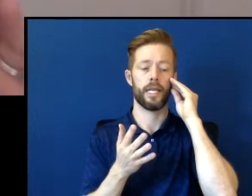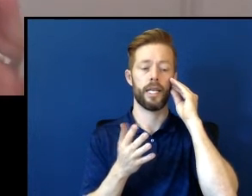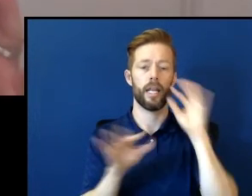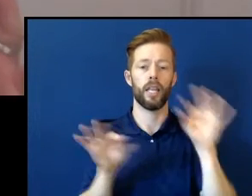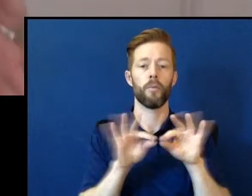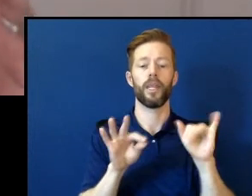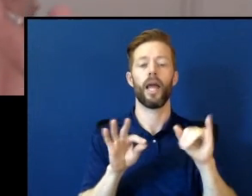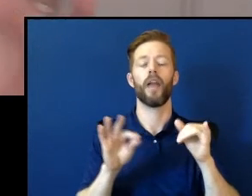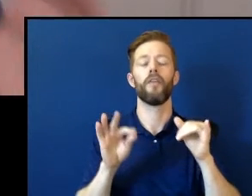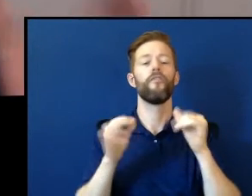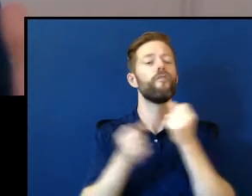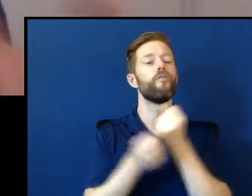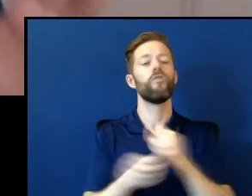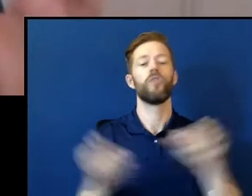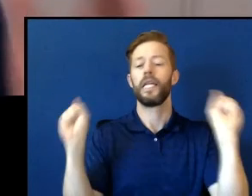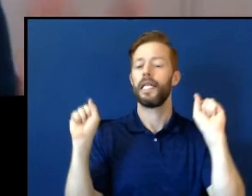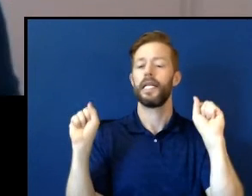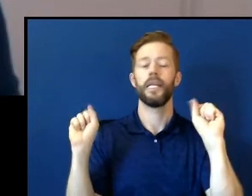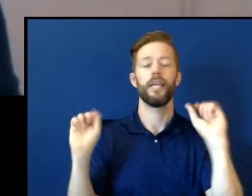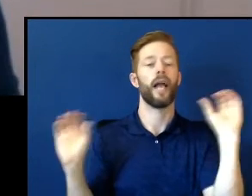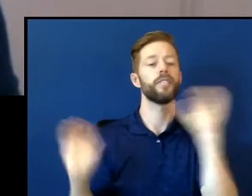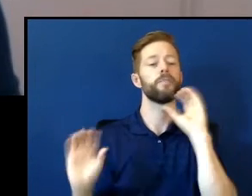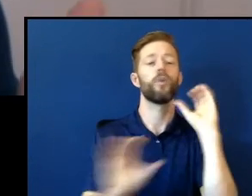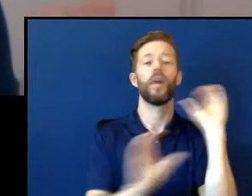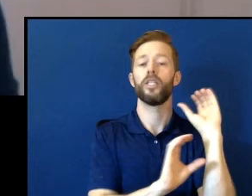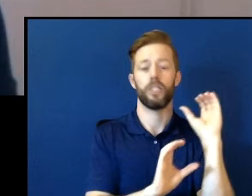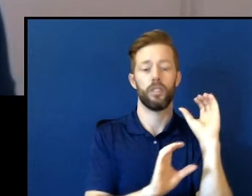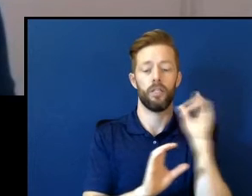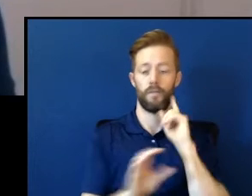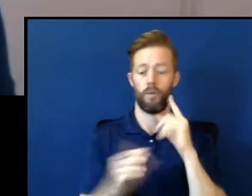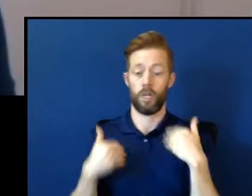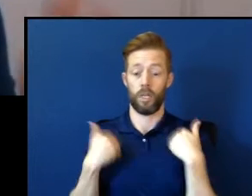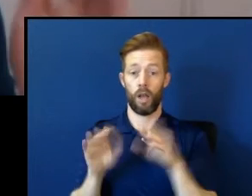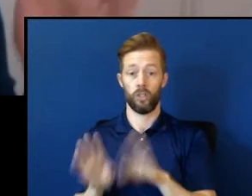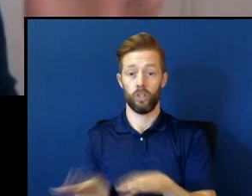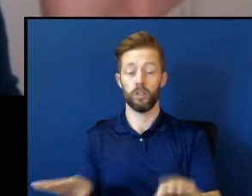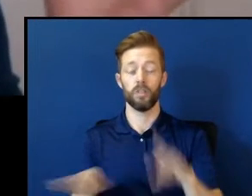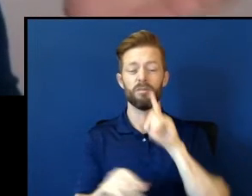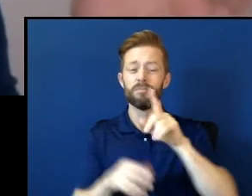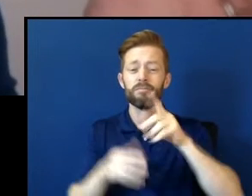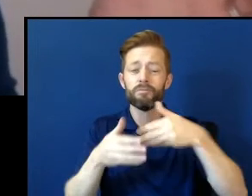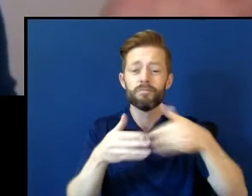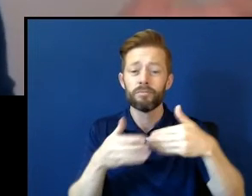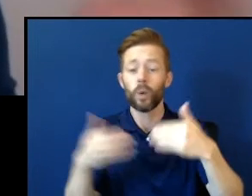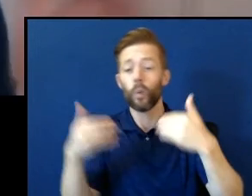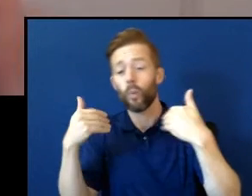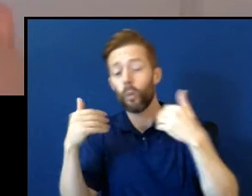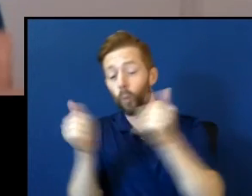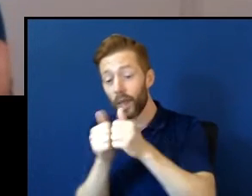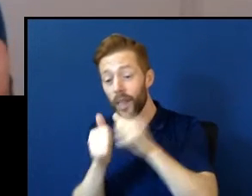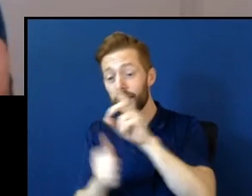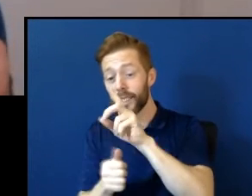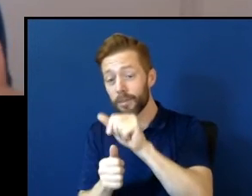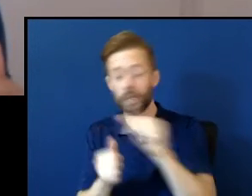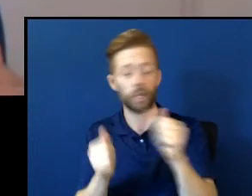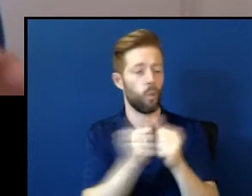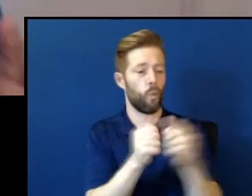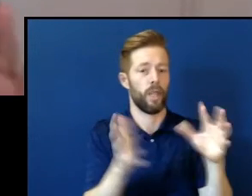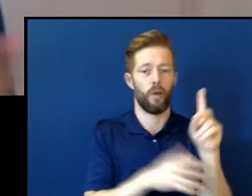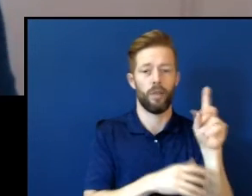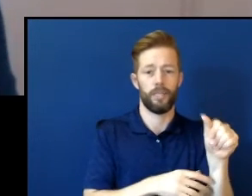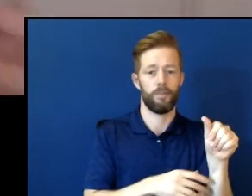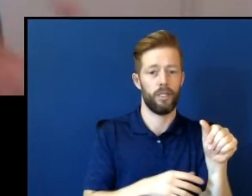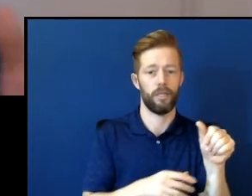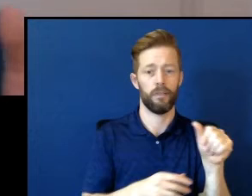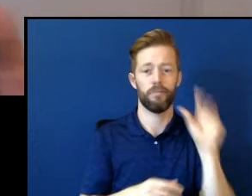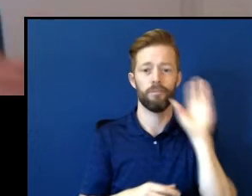importance of free exploration for young children. And this is true for young children with and without disabilities.